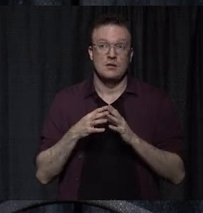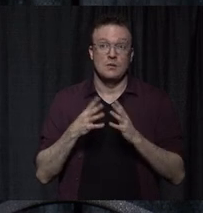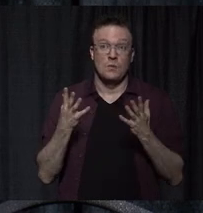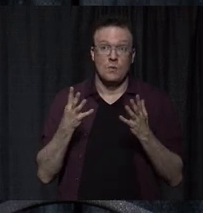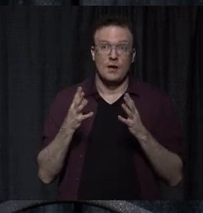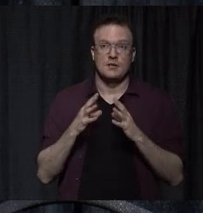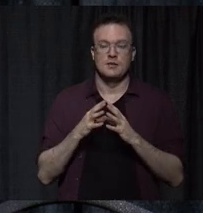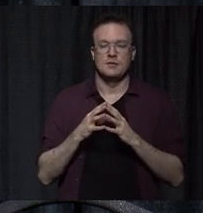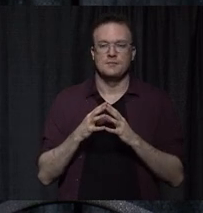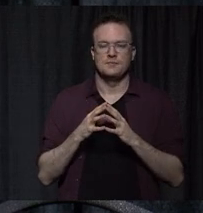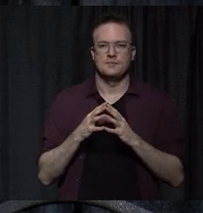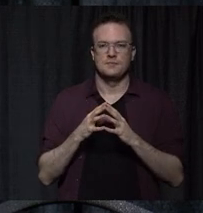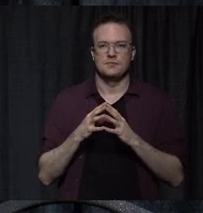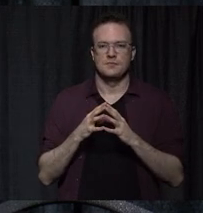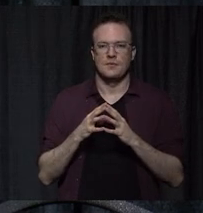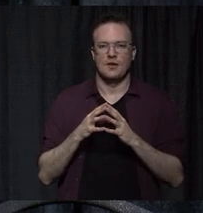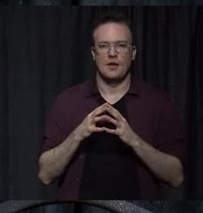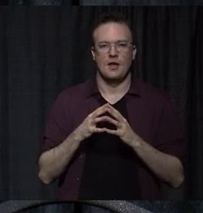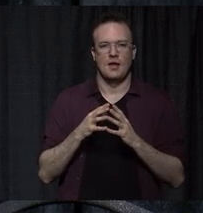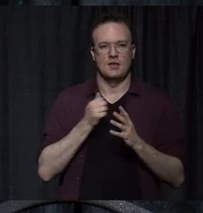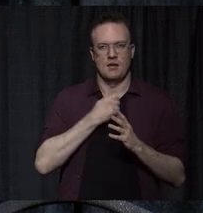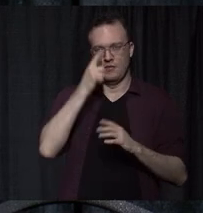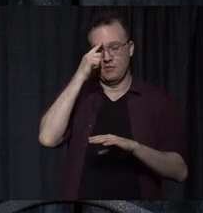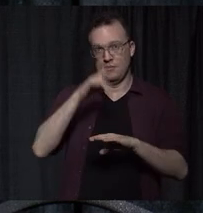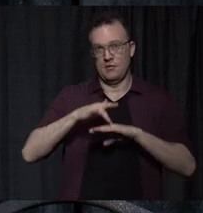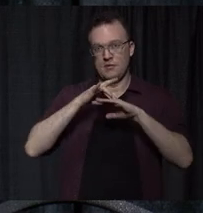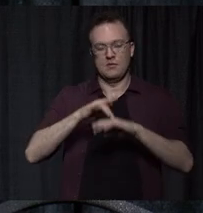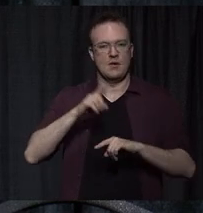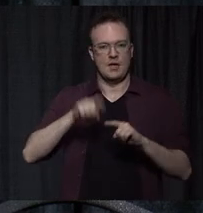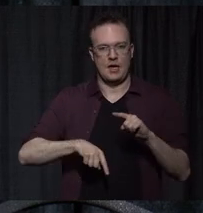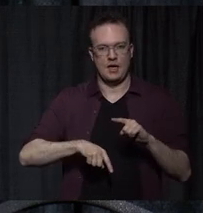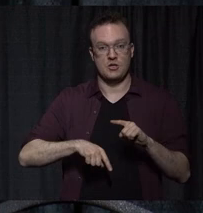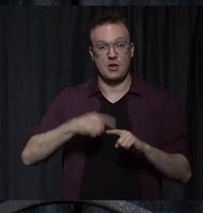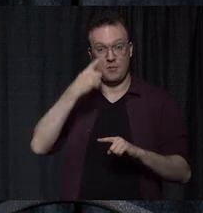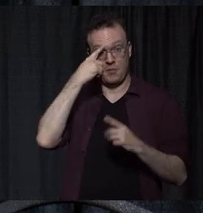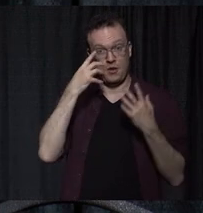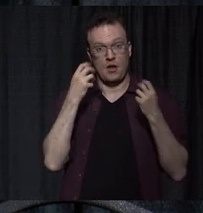mental refreshing constantly. Your mental health